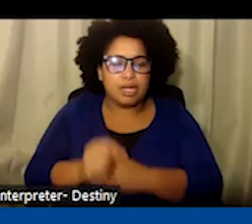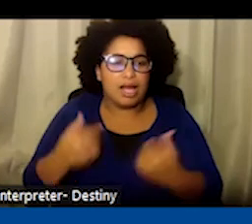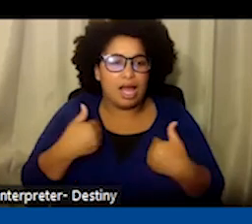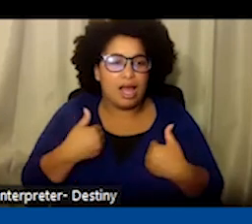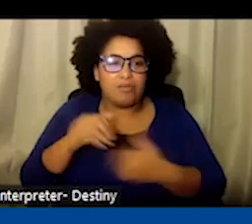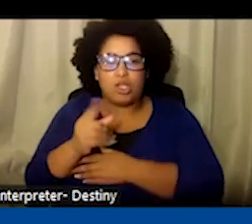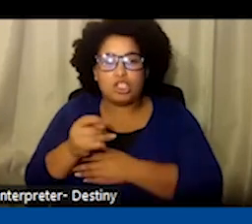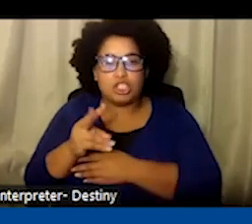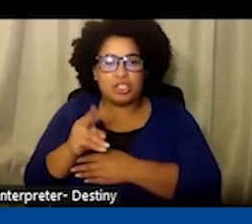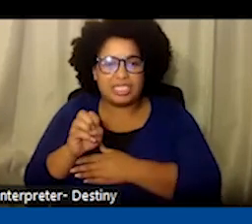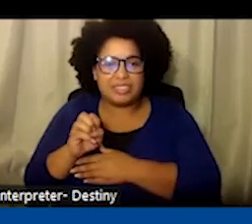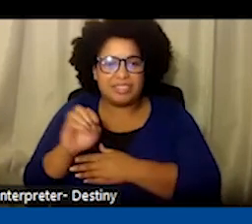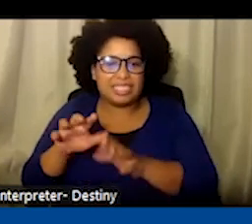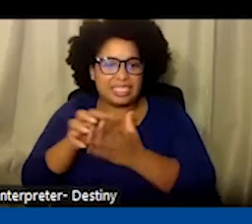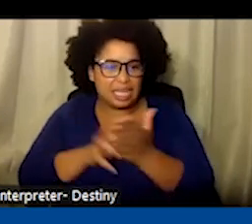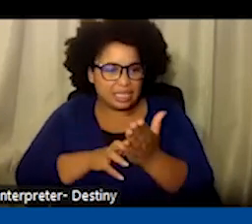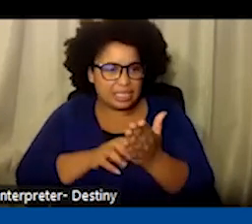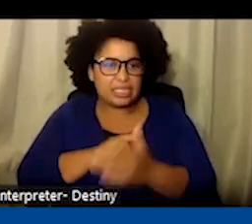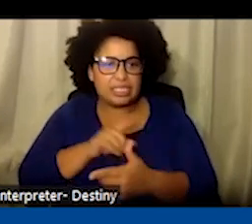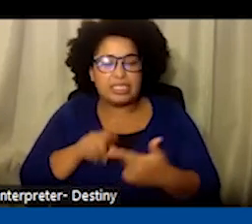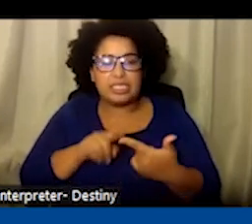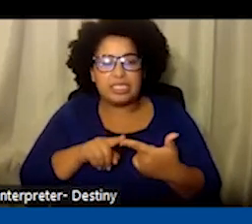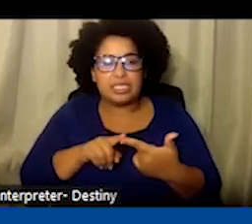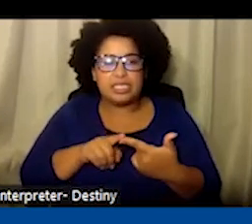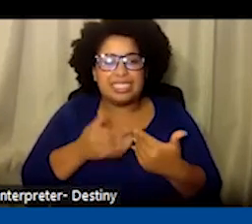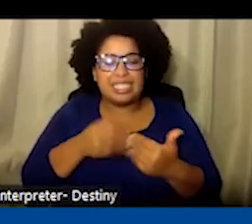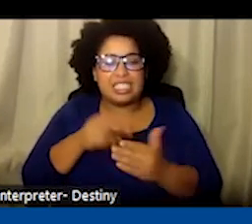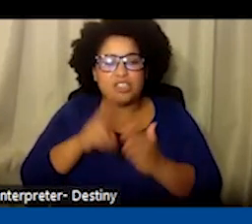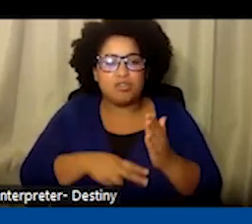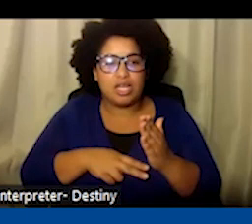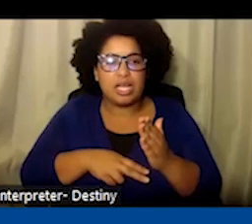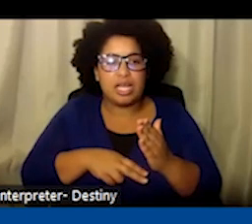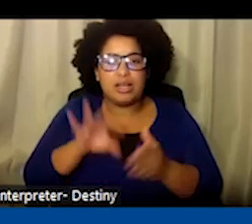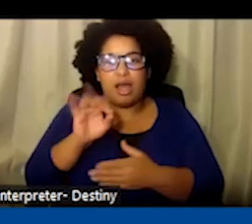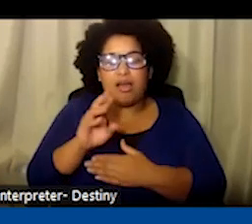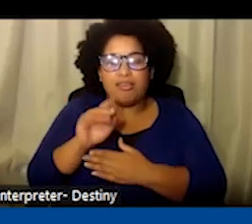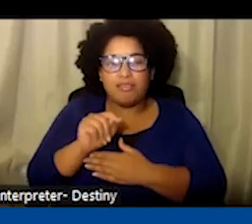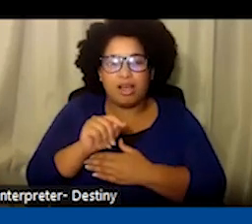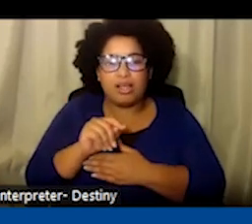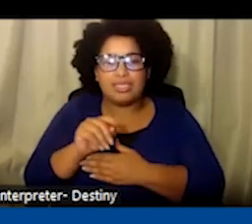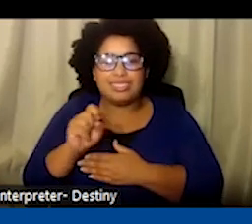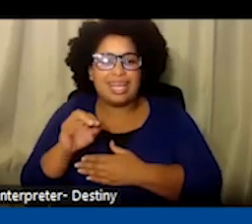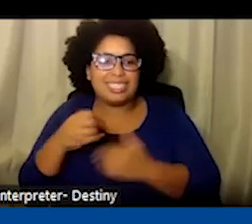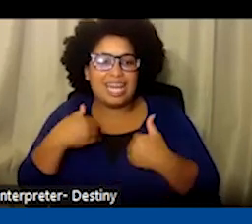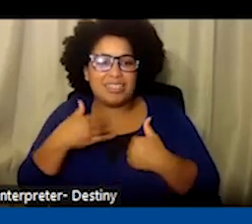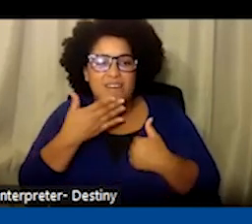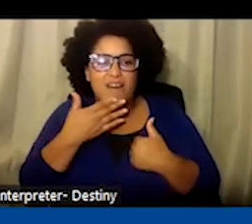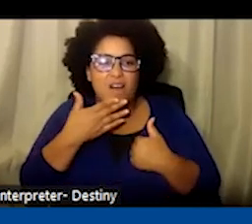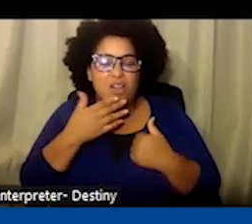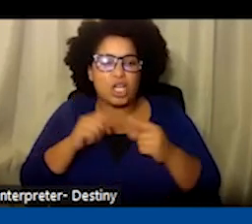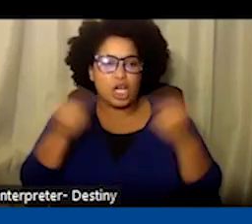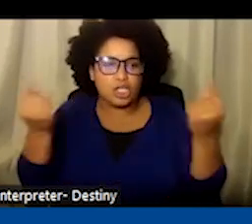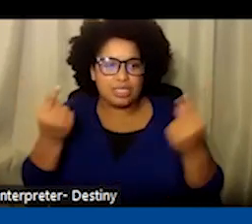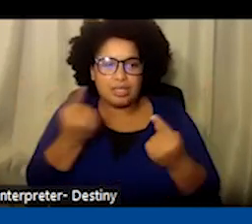alternative text, one that has easily to read font, and that passes color contrast. This is something that you can